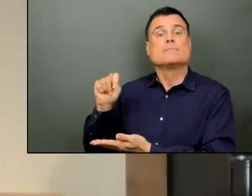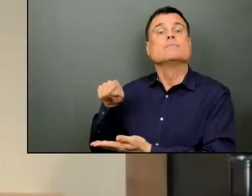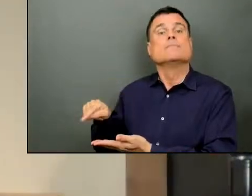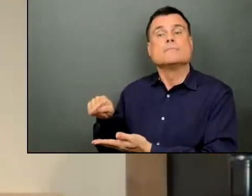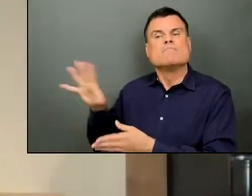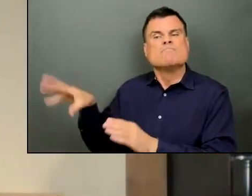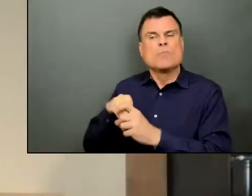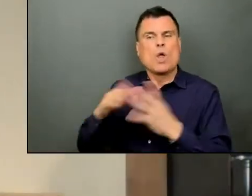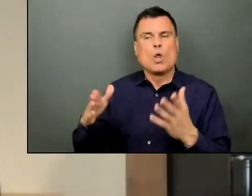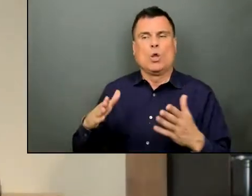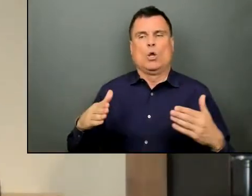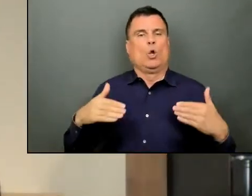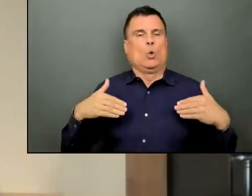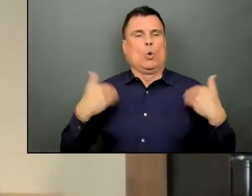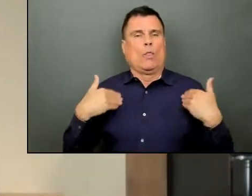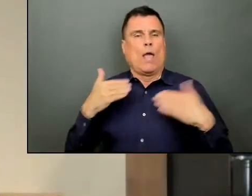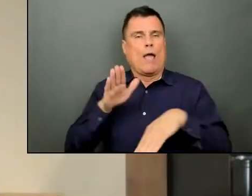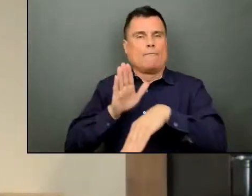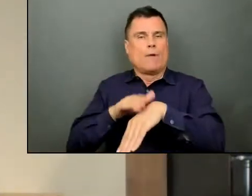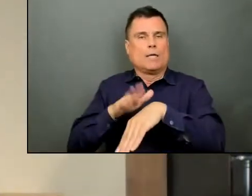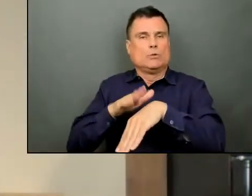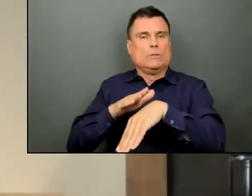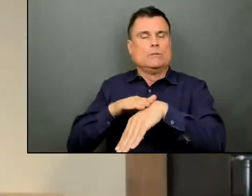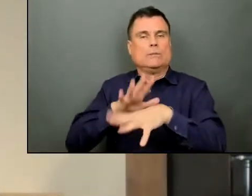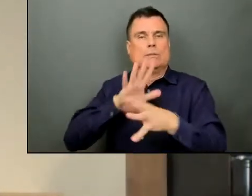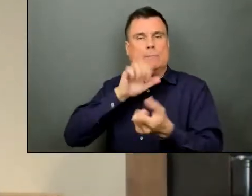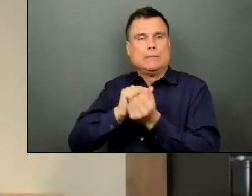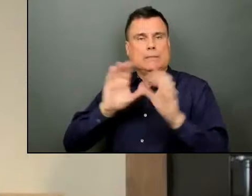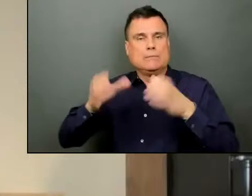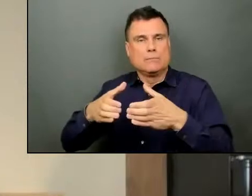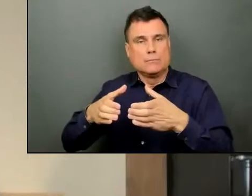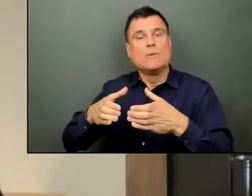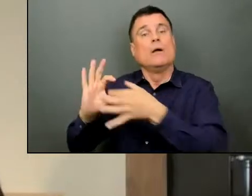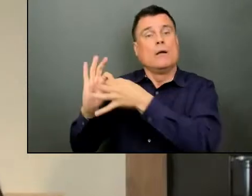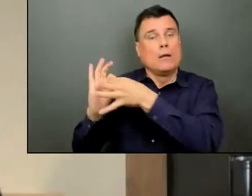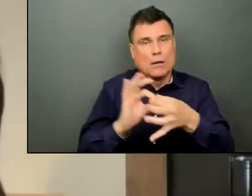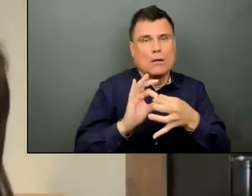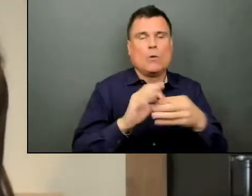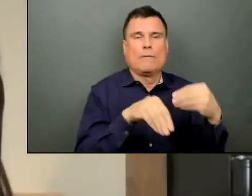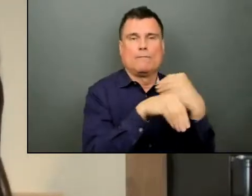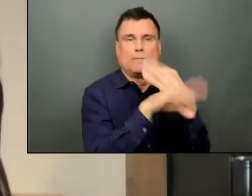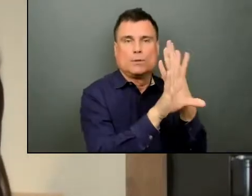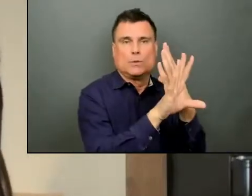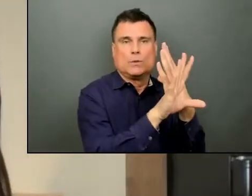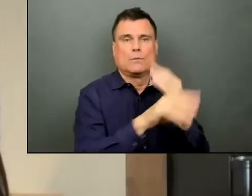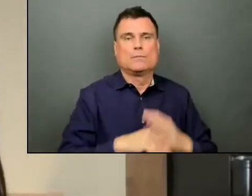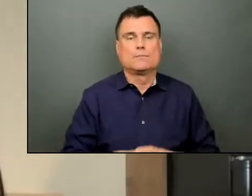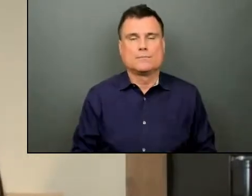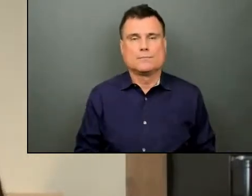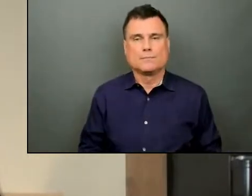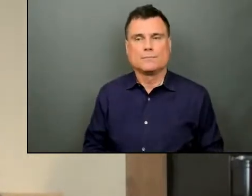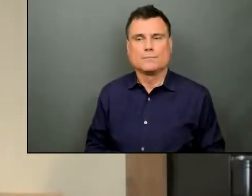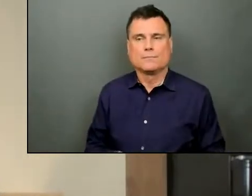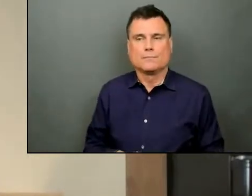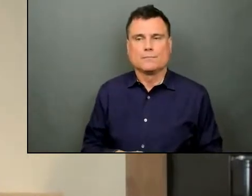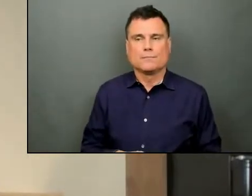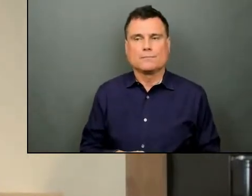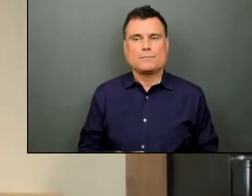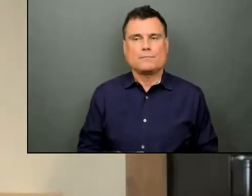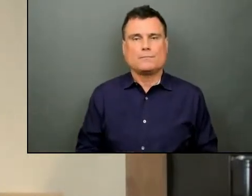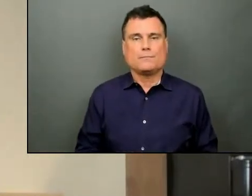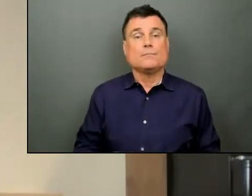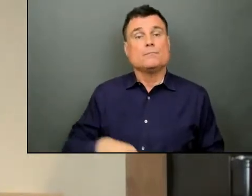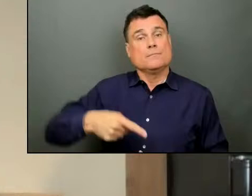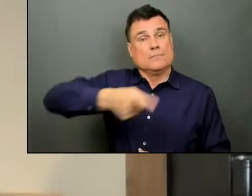Thank you so much, Minister. I have a lot of lived experience with mental health that's made me very passionate about helping others, particularly